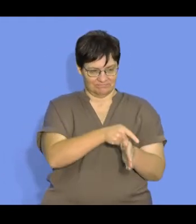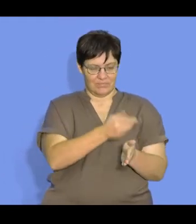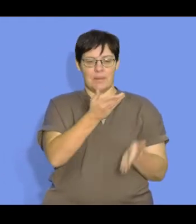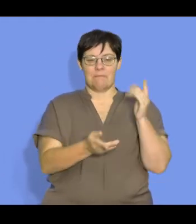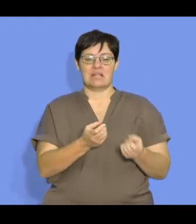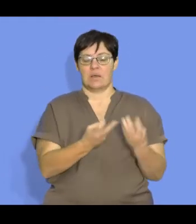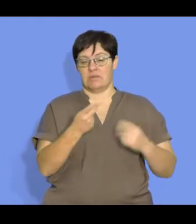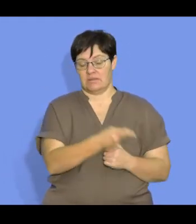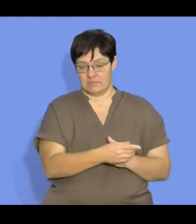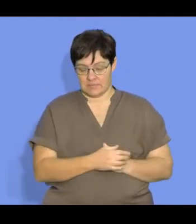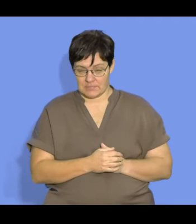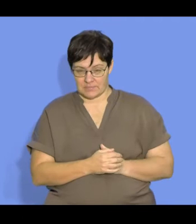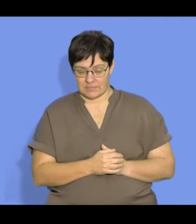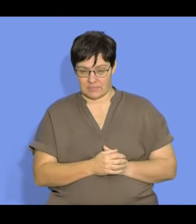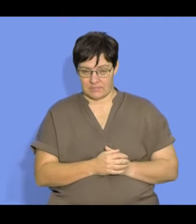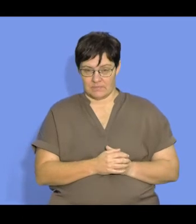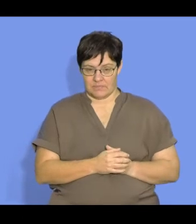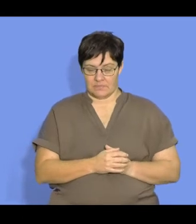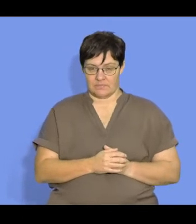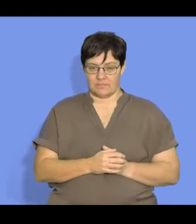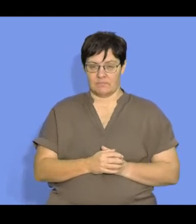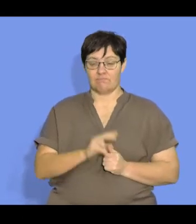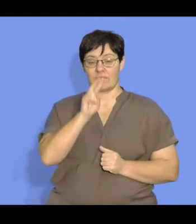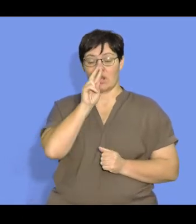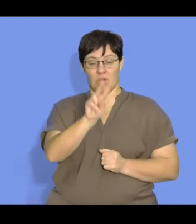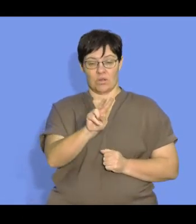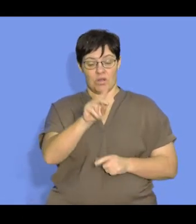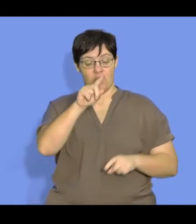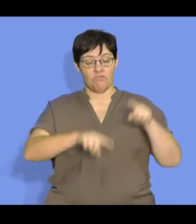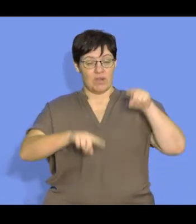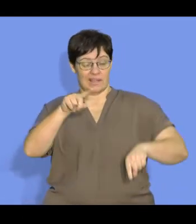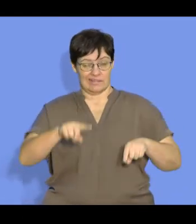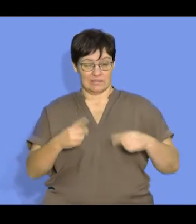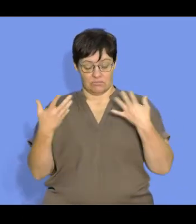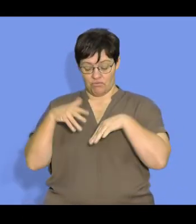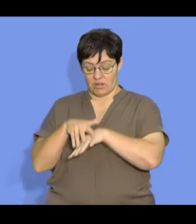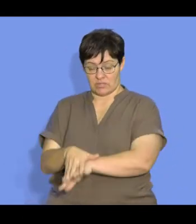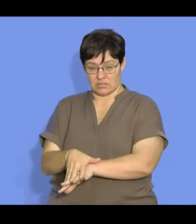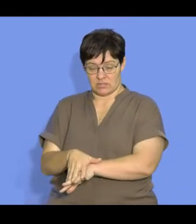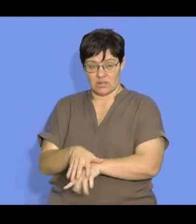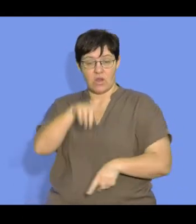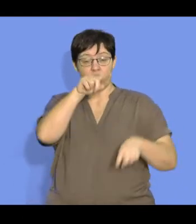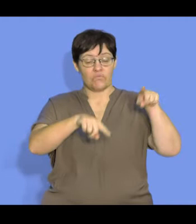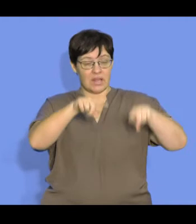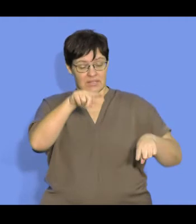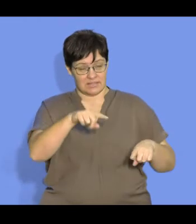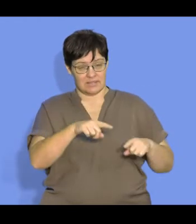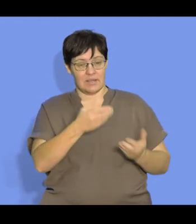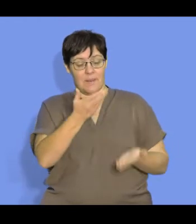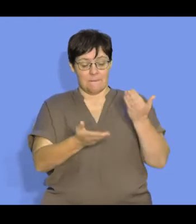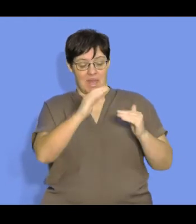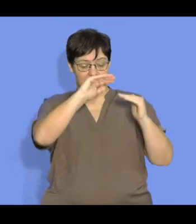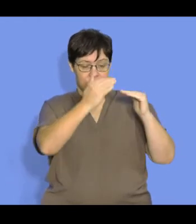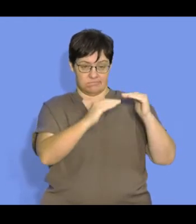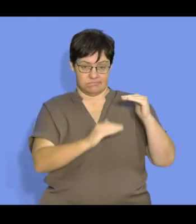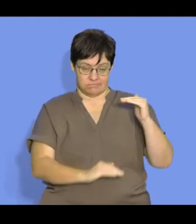mass axis here. So when we look at this rate of the reaction, the rate at the decrease of the mass